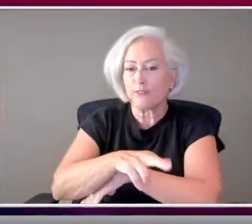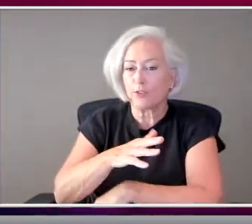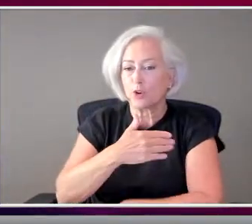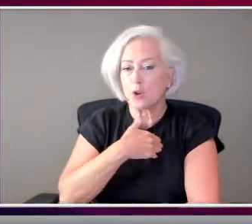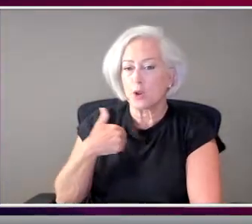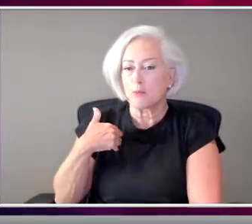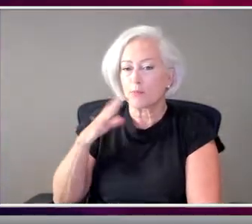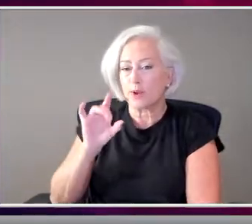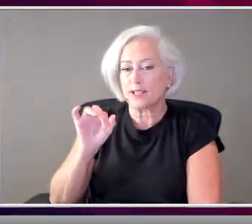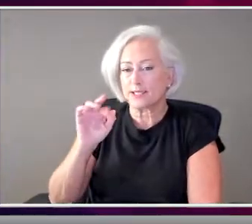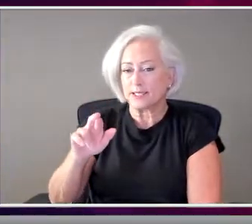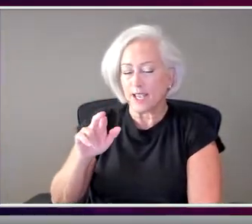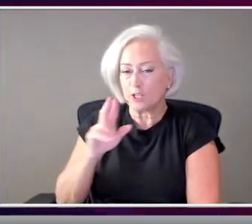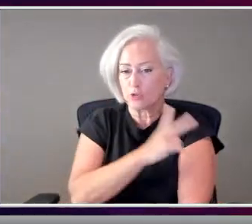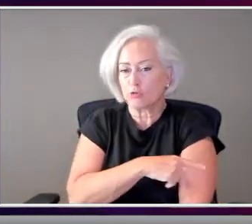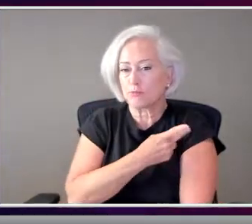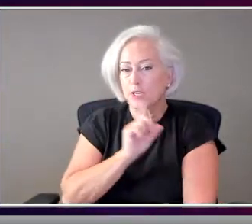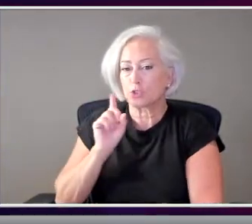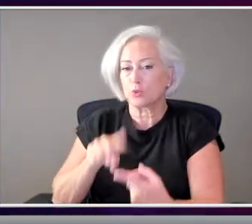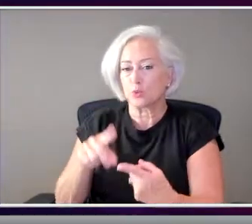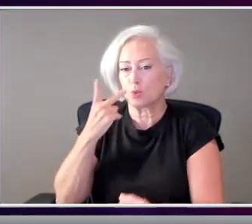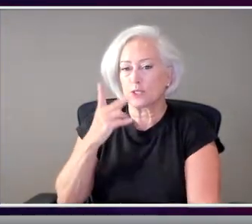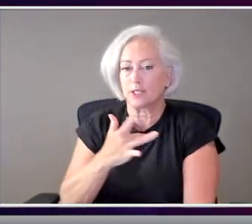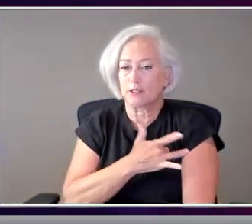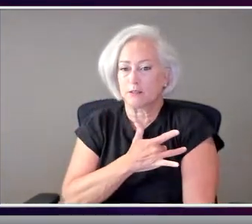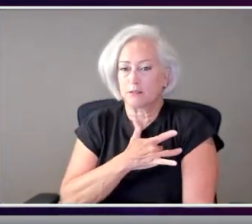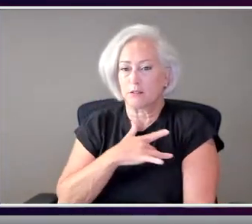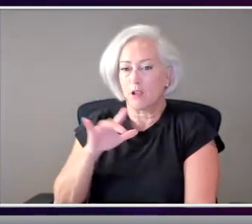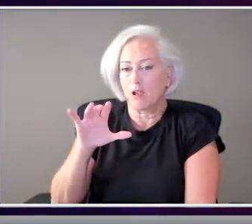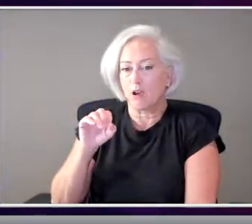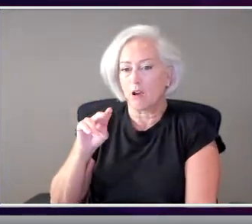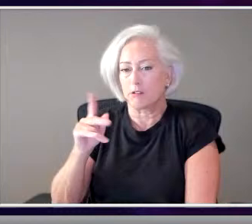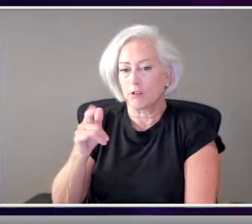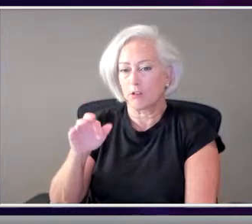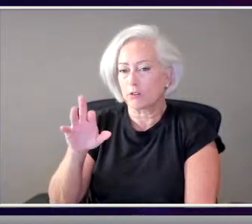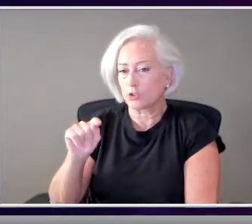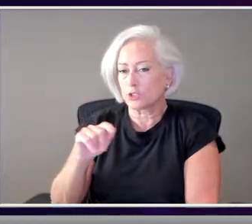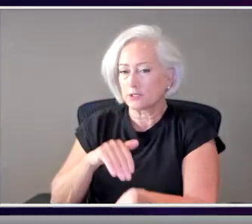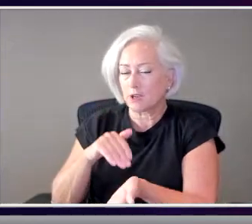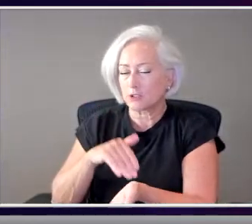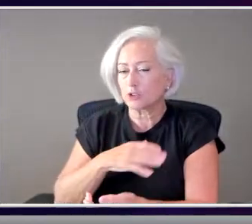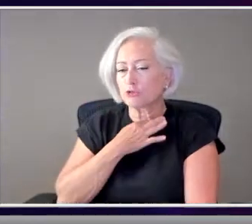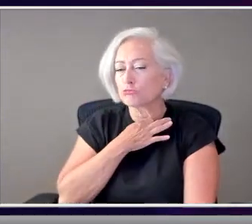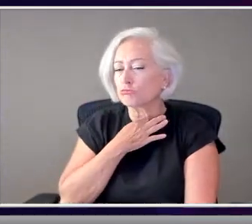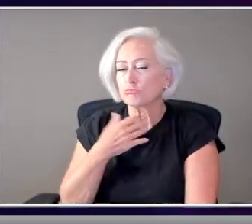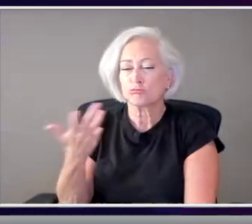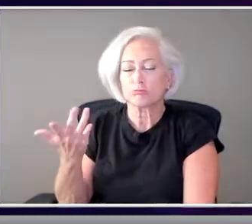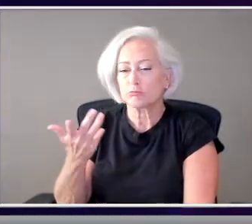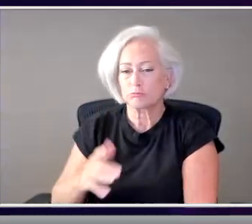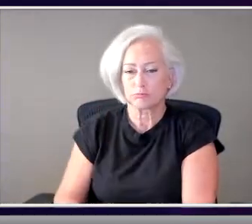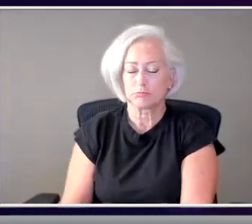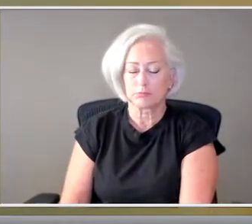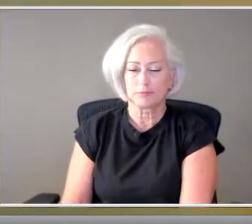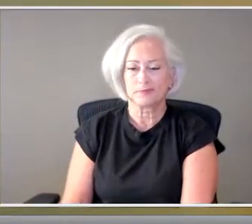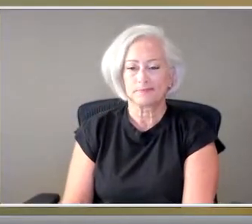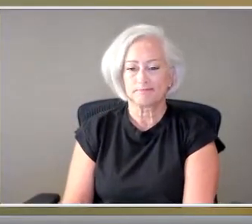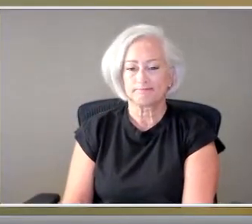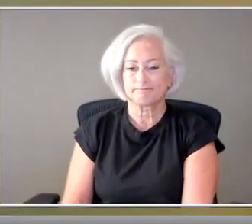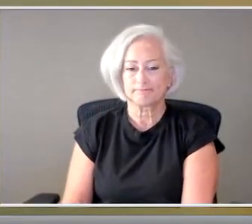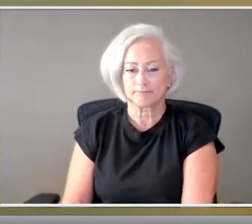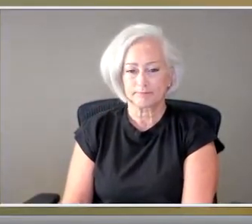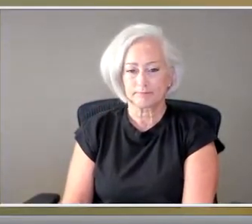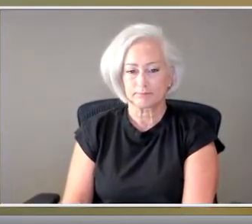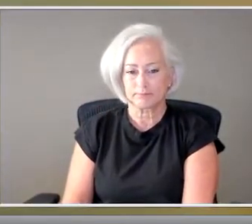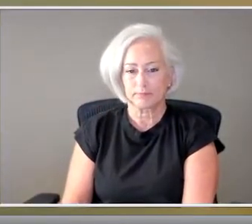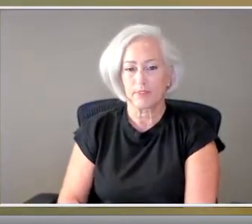a cardio-oncologist, to Dr. Porter? Is that something that every breast cancer patient needs? I think